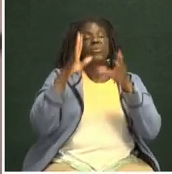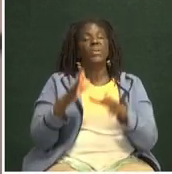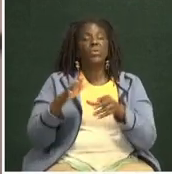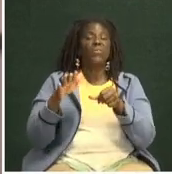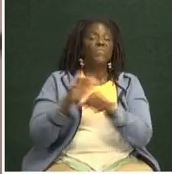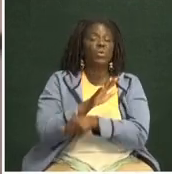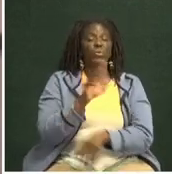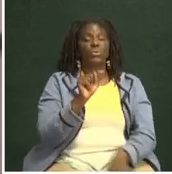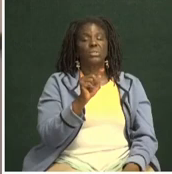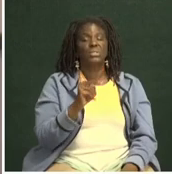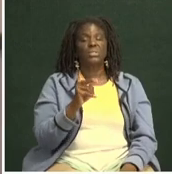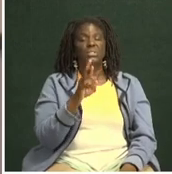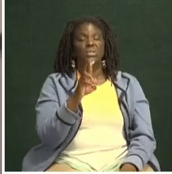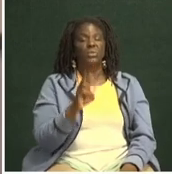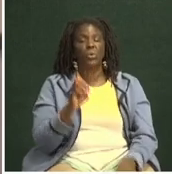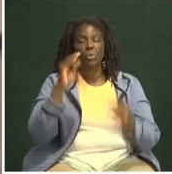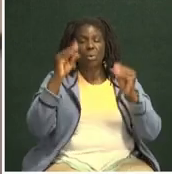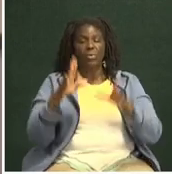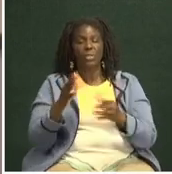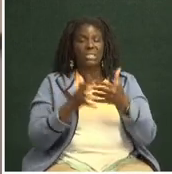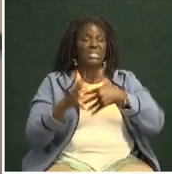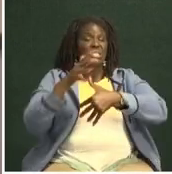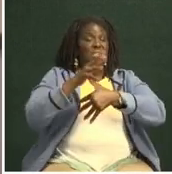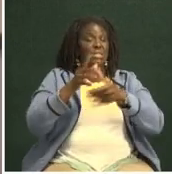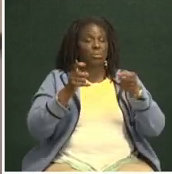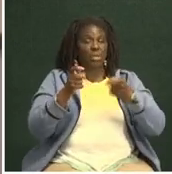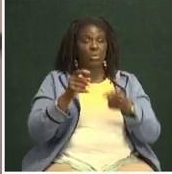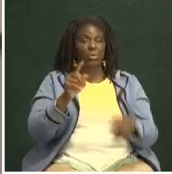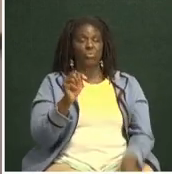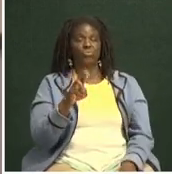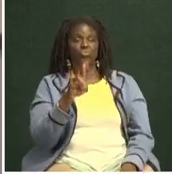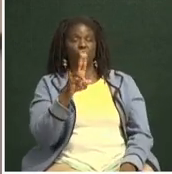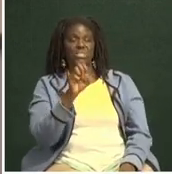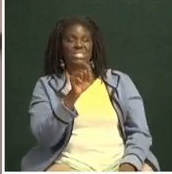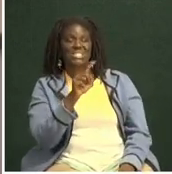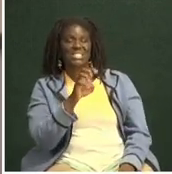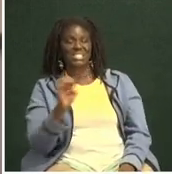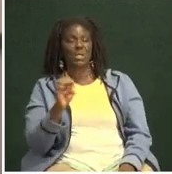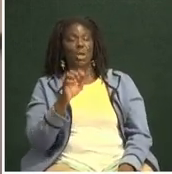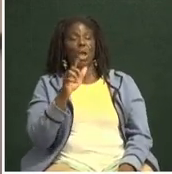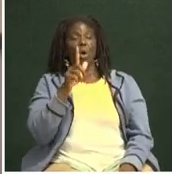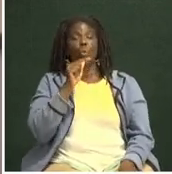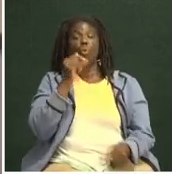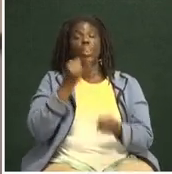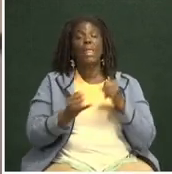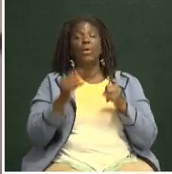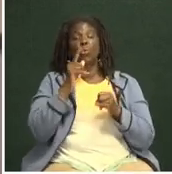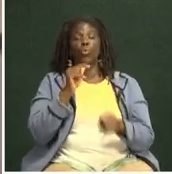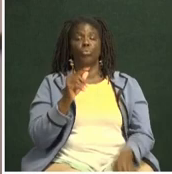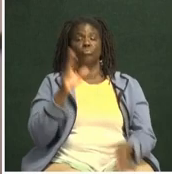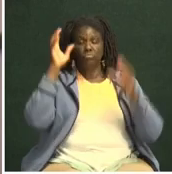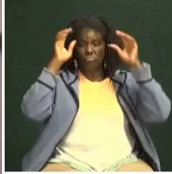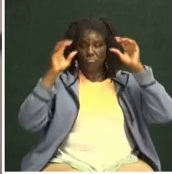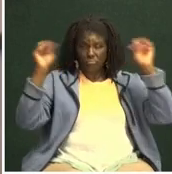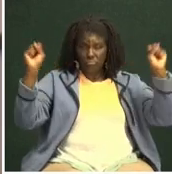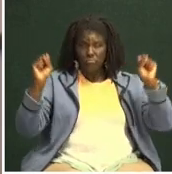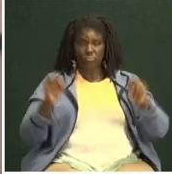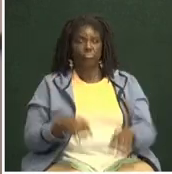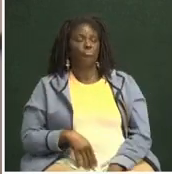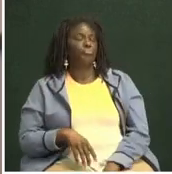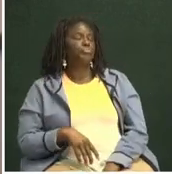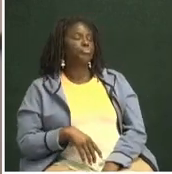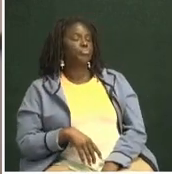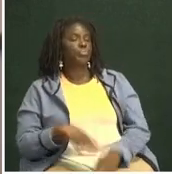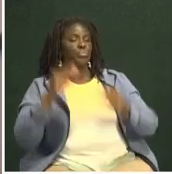senior managers, trustees, and the president entering last. Faculty and administrators are either wearing